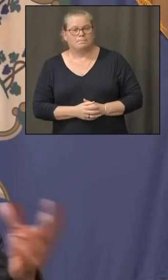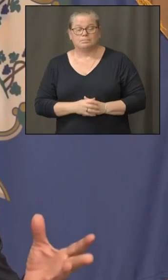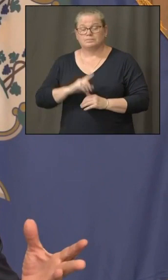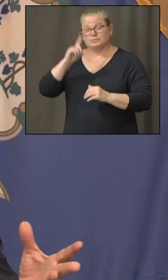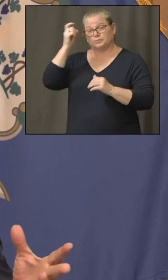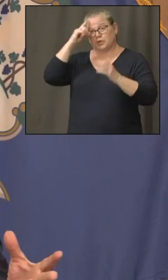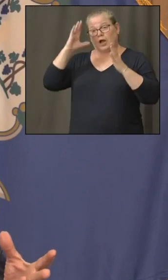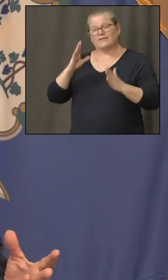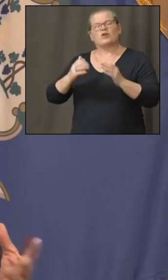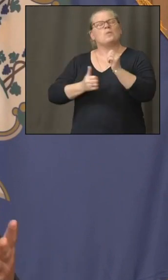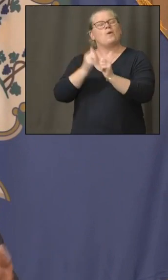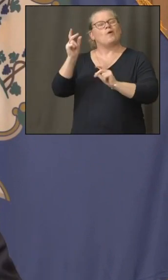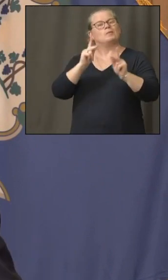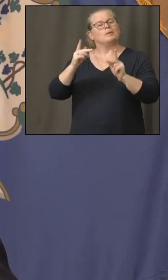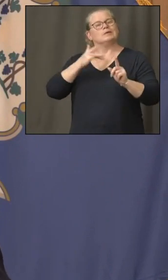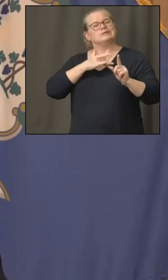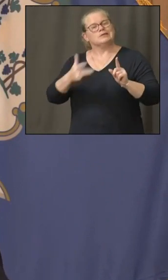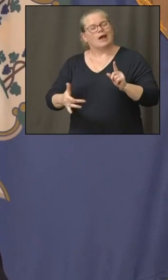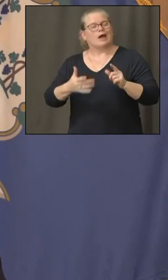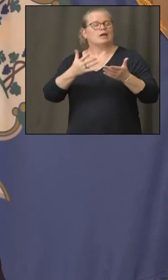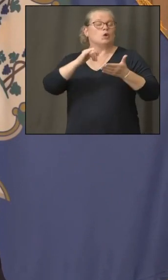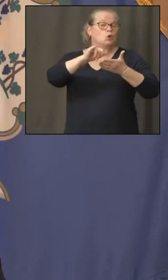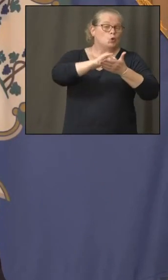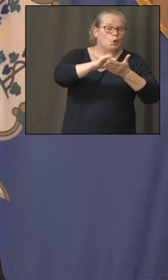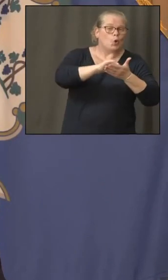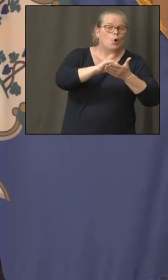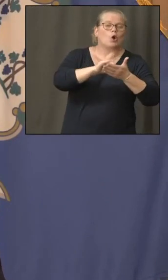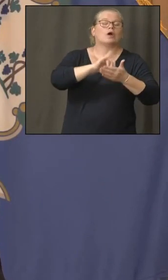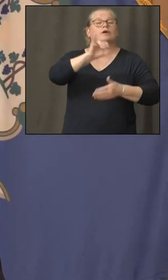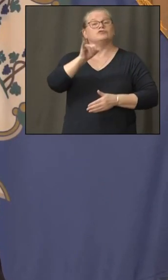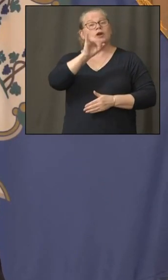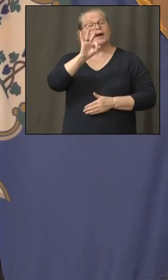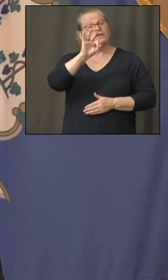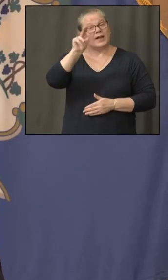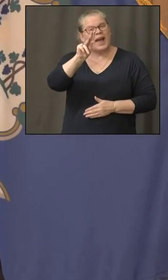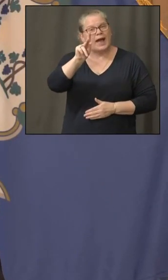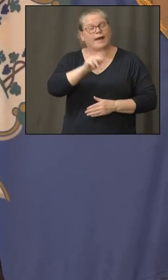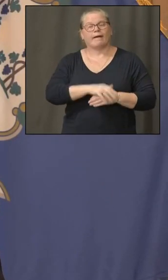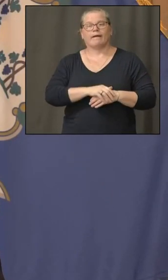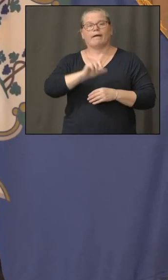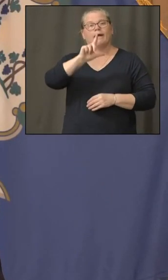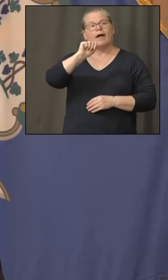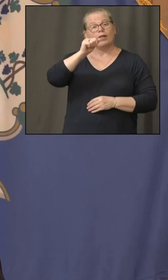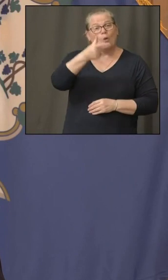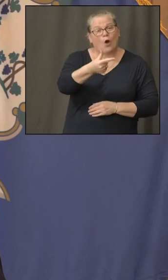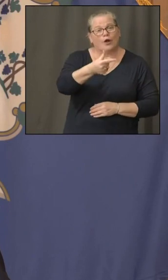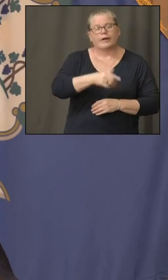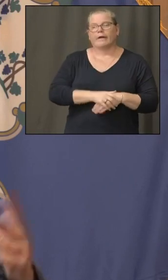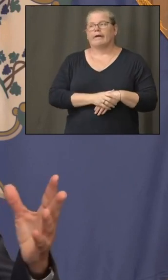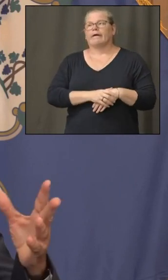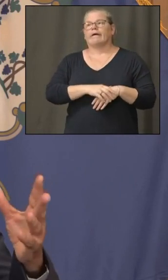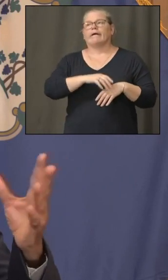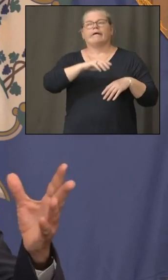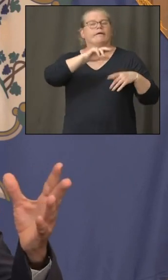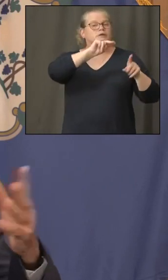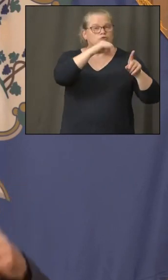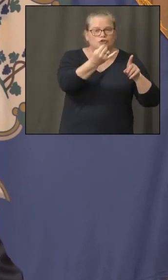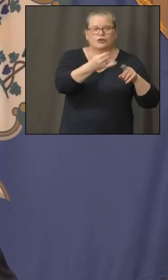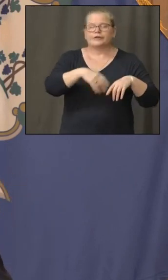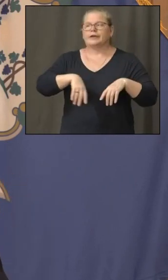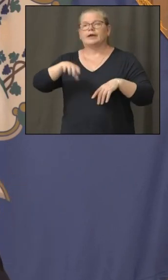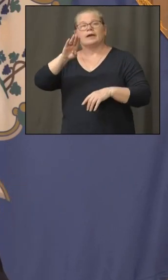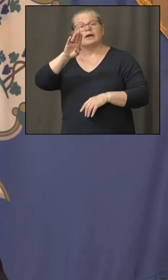Logan, and Bradley Airport, and that people are noticed that when they fly into one of those places from any of those